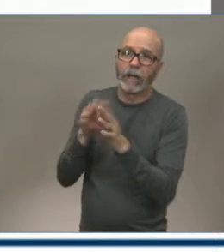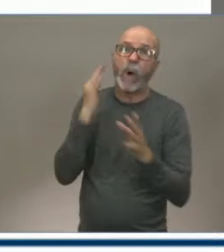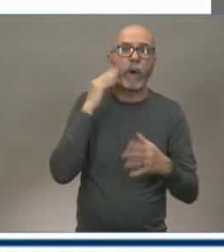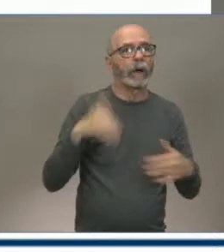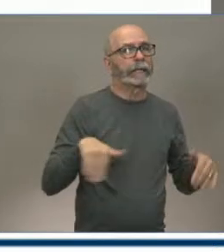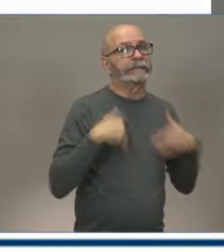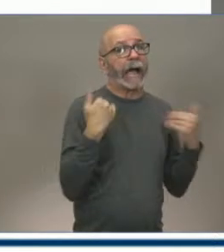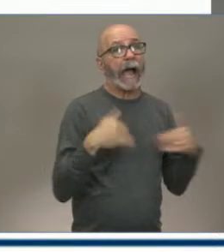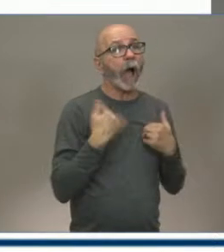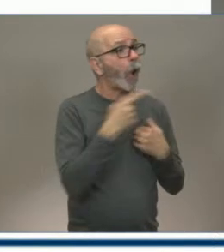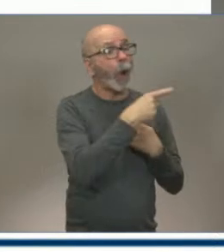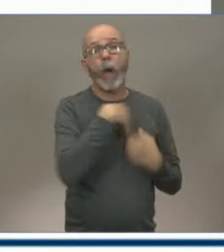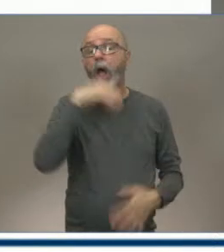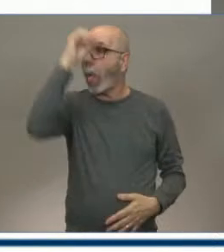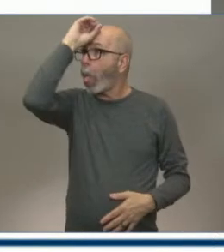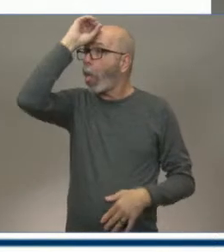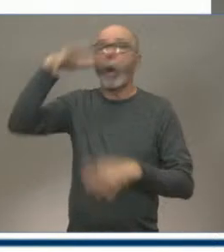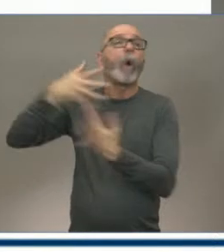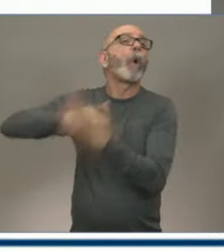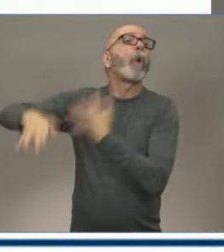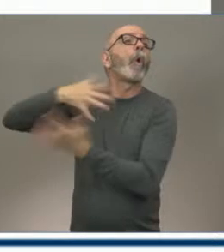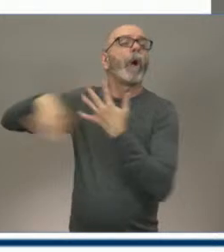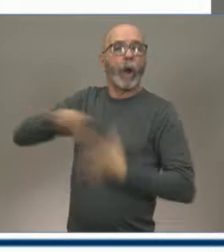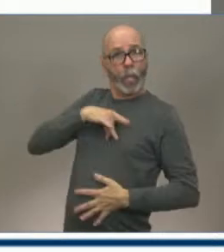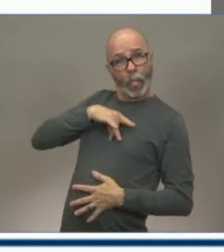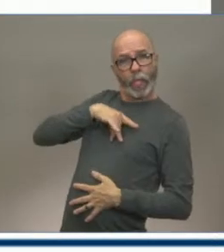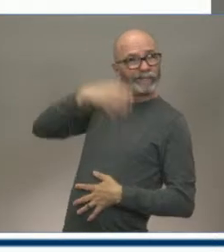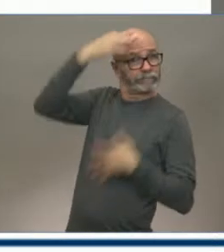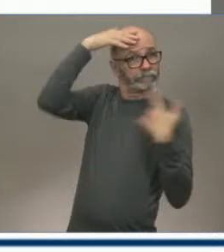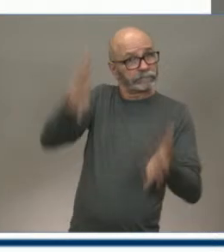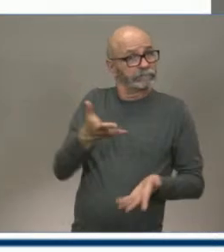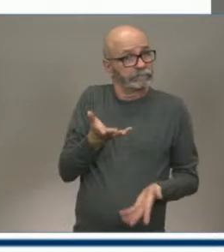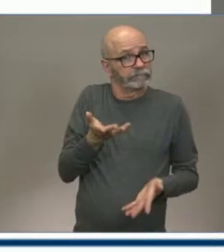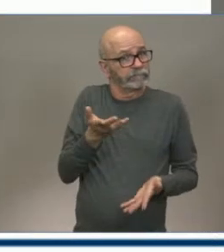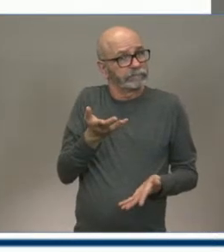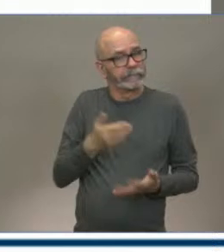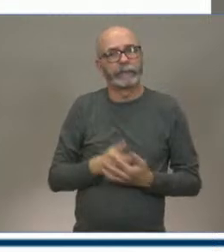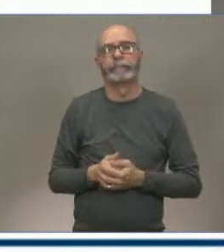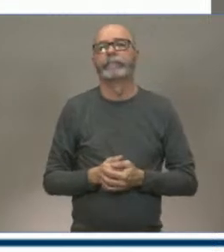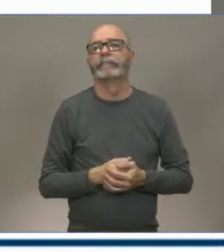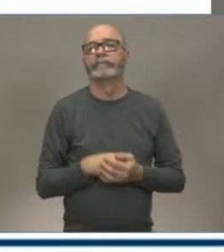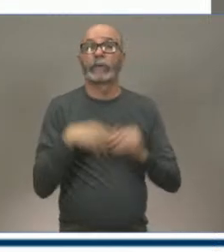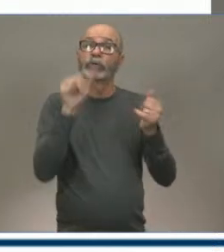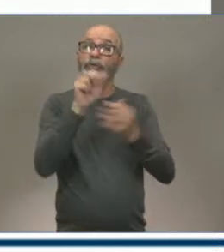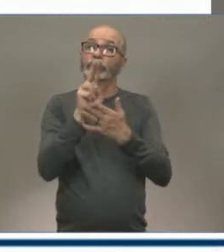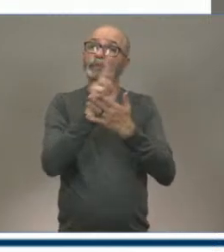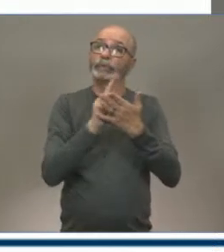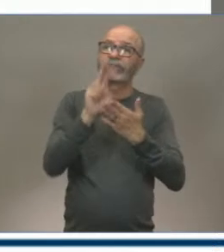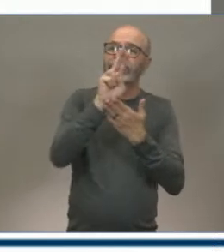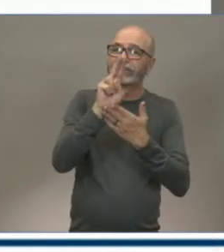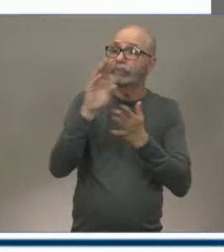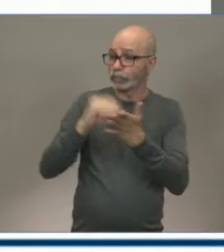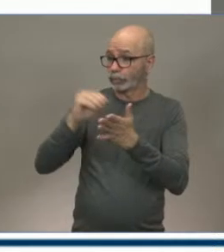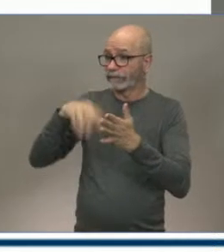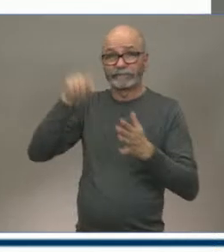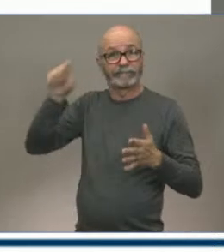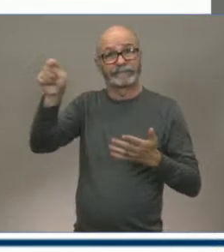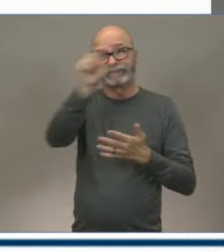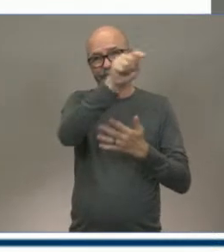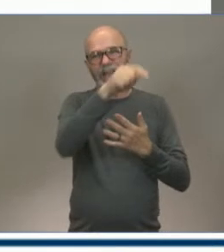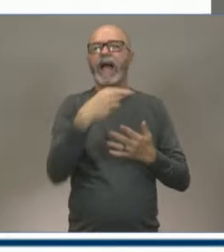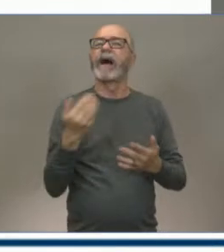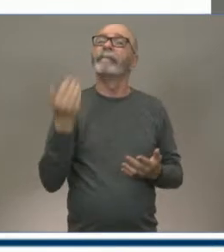even having any symptoms. And we know that university students, when we started doing the rapid testing